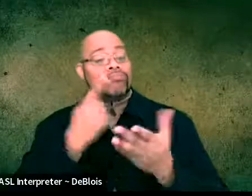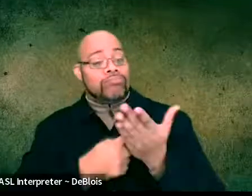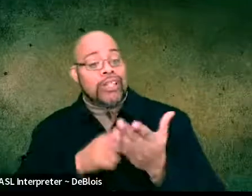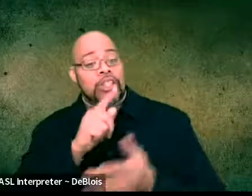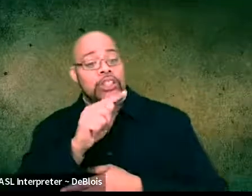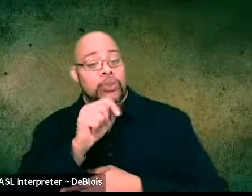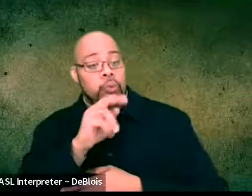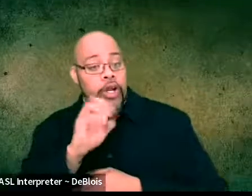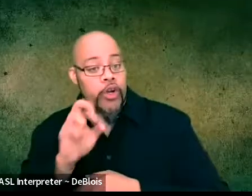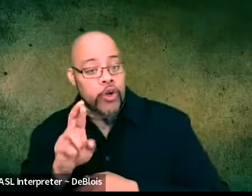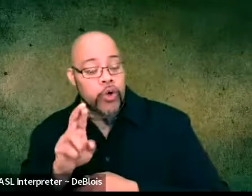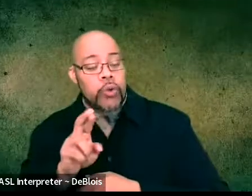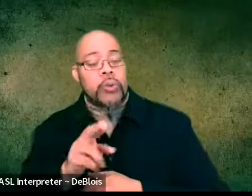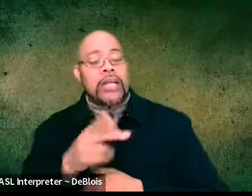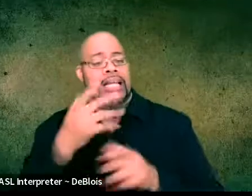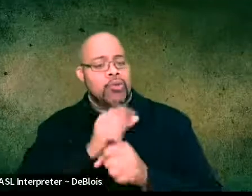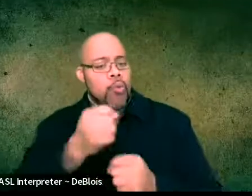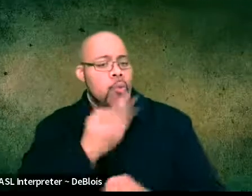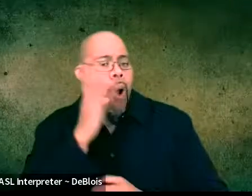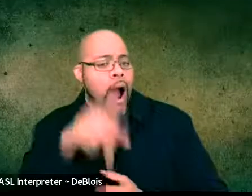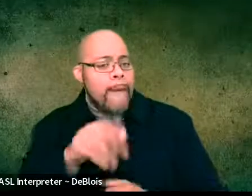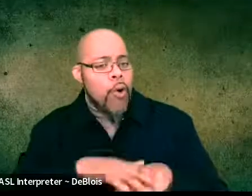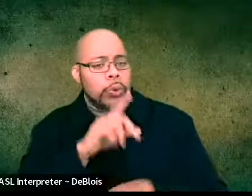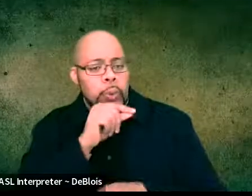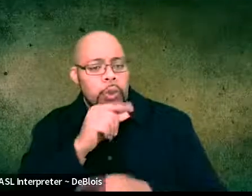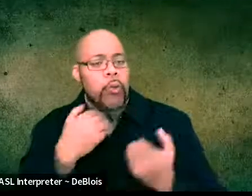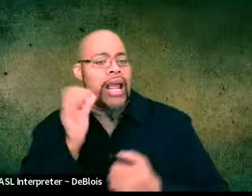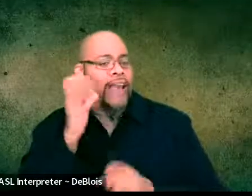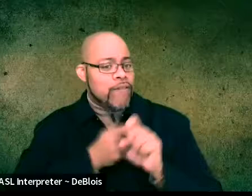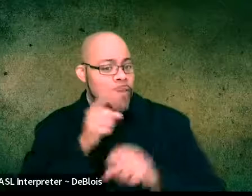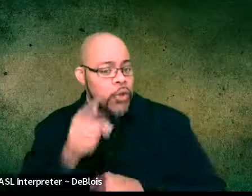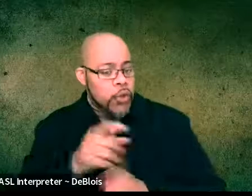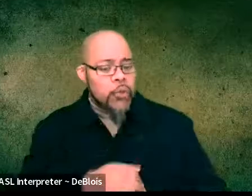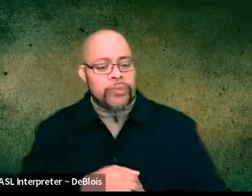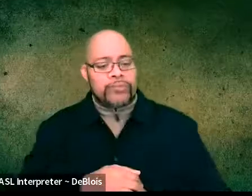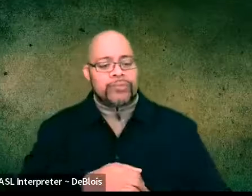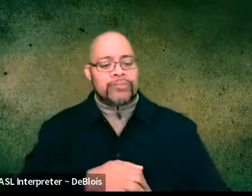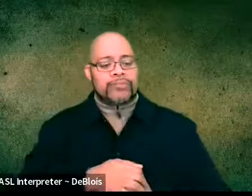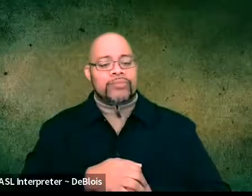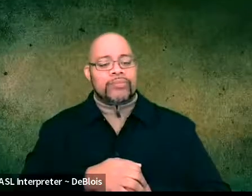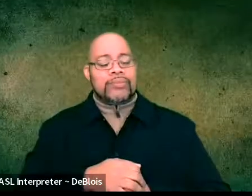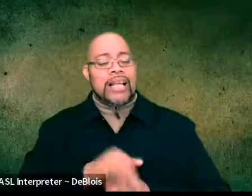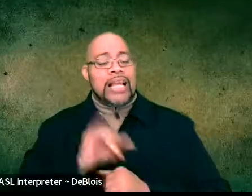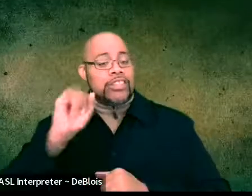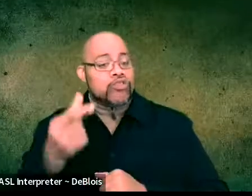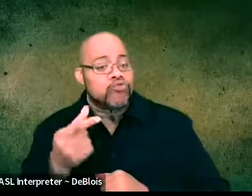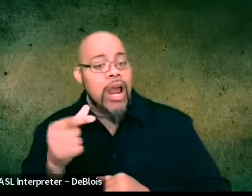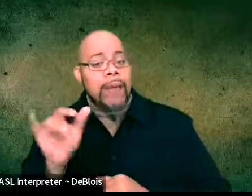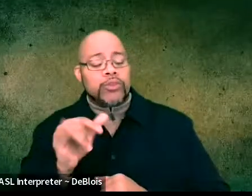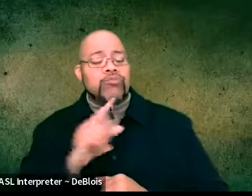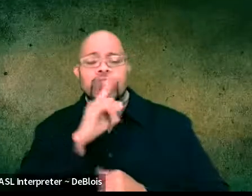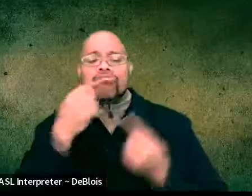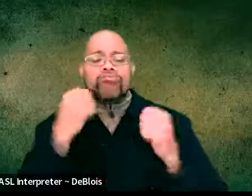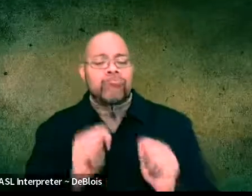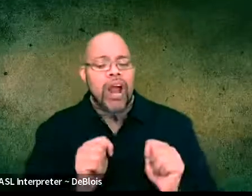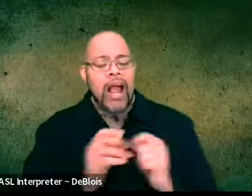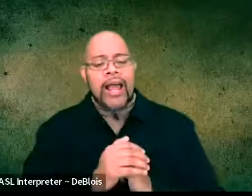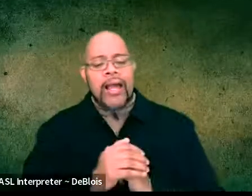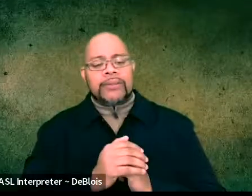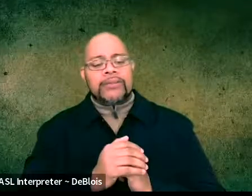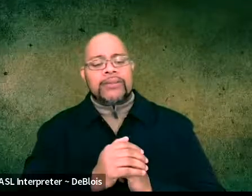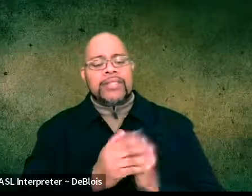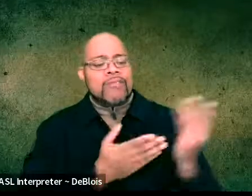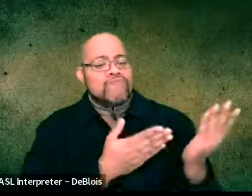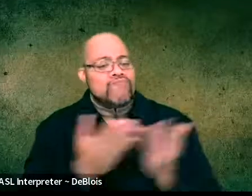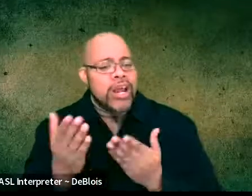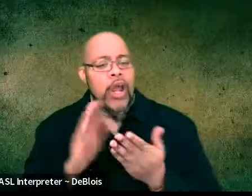little bit and get y'all warmed up on Twitter. We want to hear from y'all there. We want to hear from y'all on Instagram. Really trying to like bring in